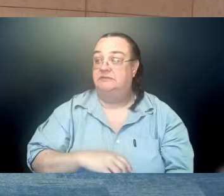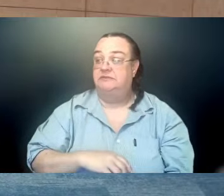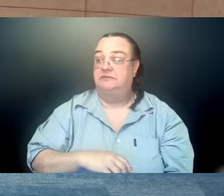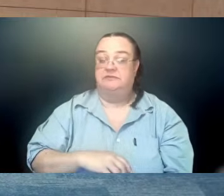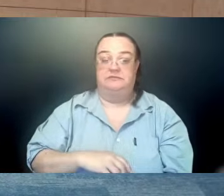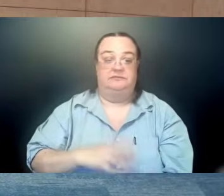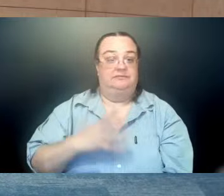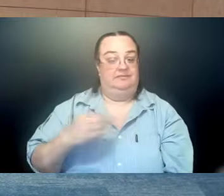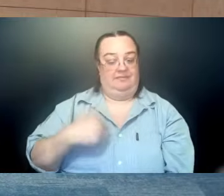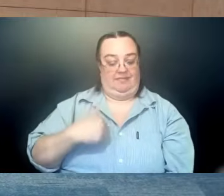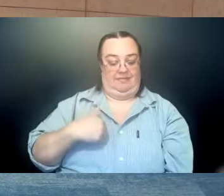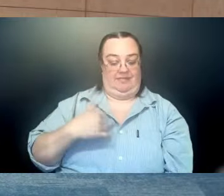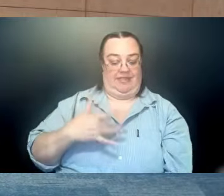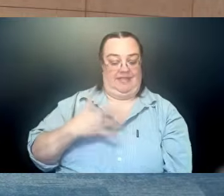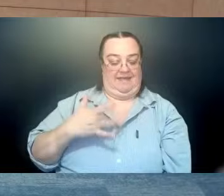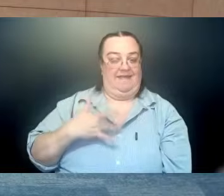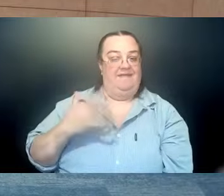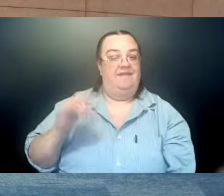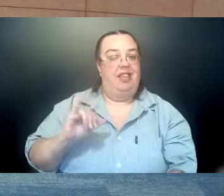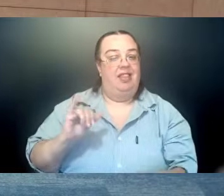And I feel like,